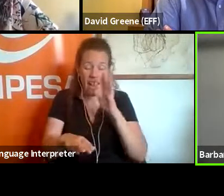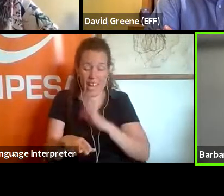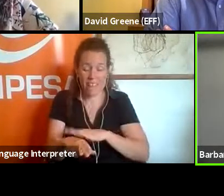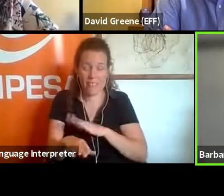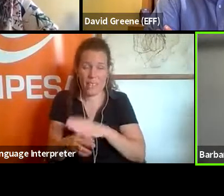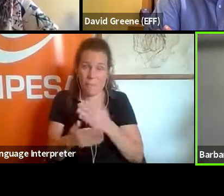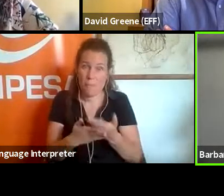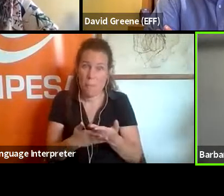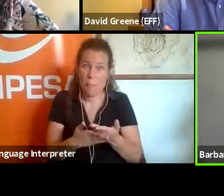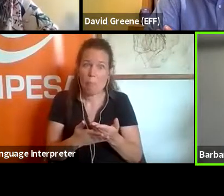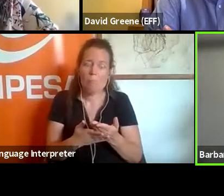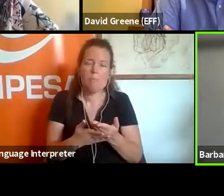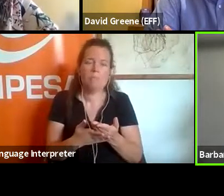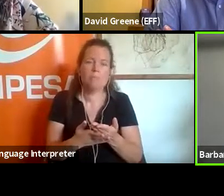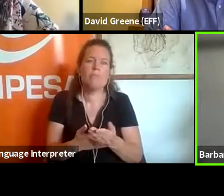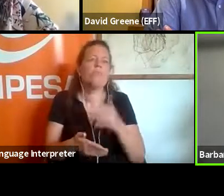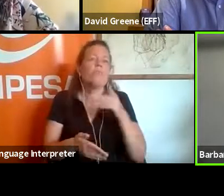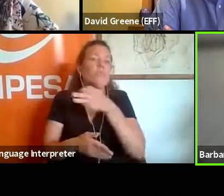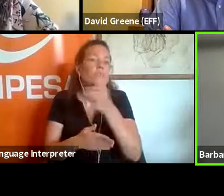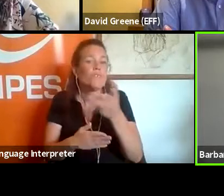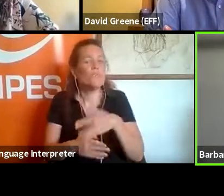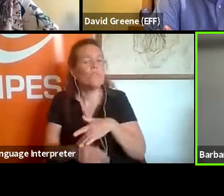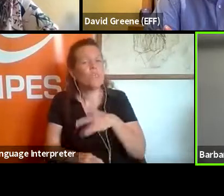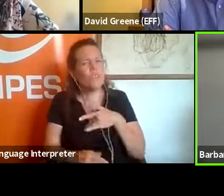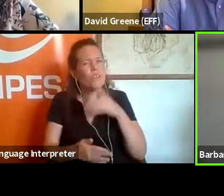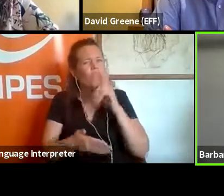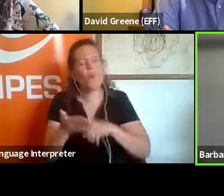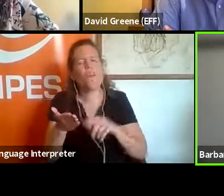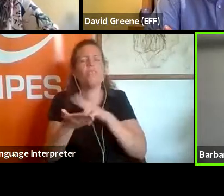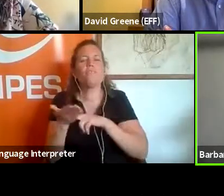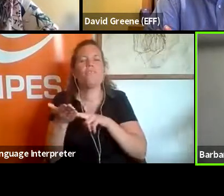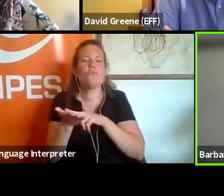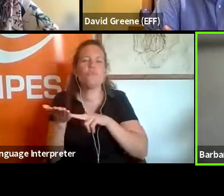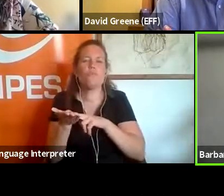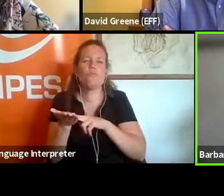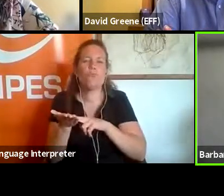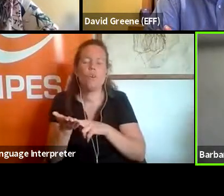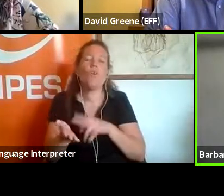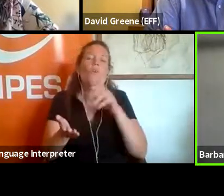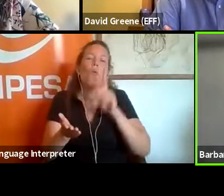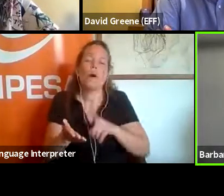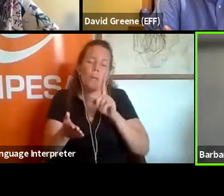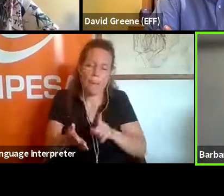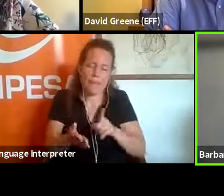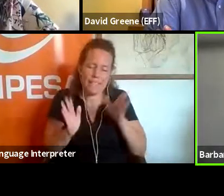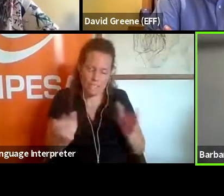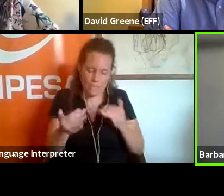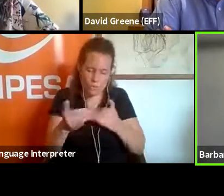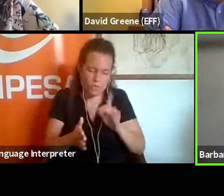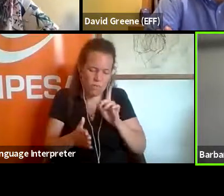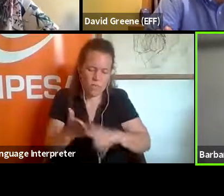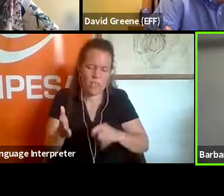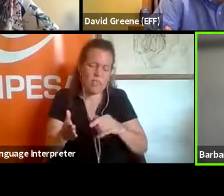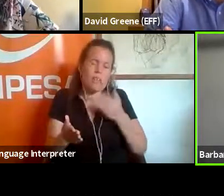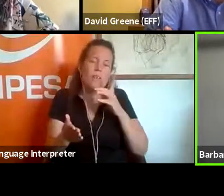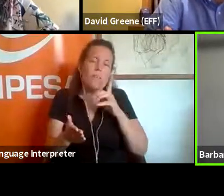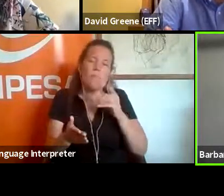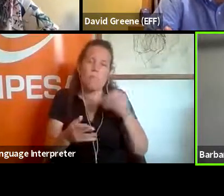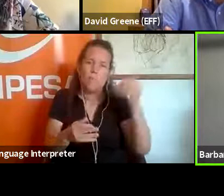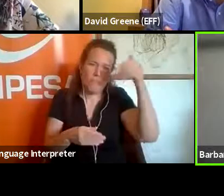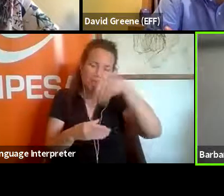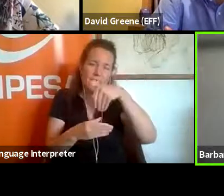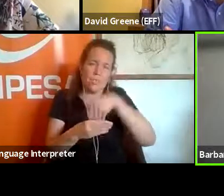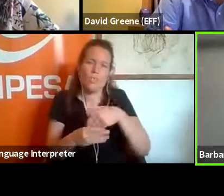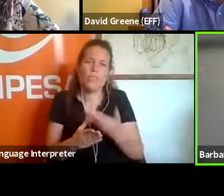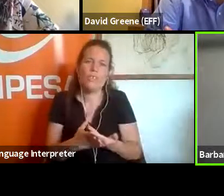what would you find useful for these toolkits to do what you need them to do, what we need to consider, include, and etc.